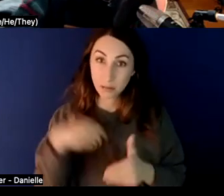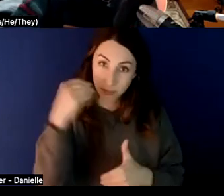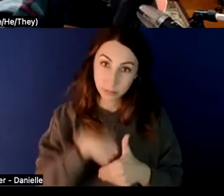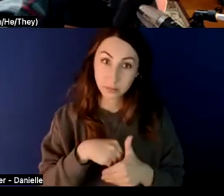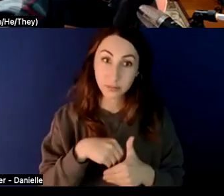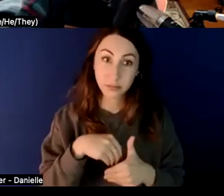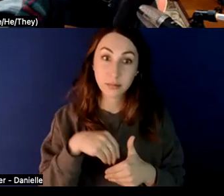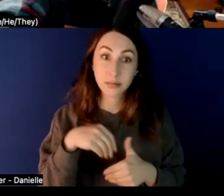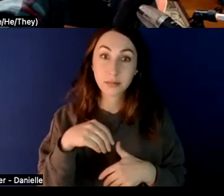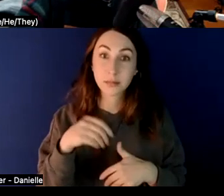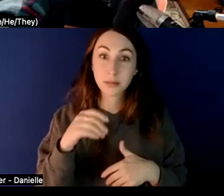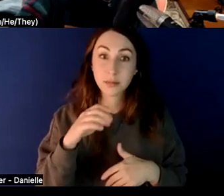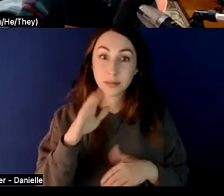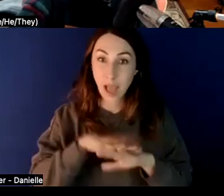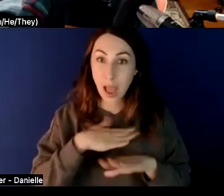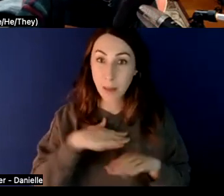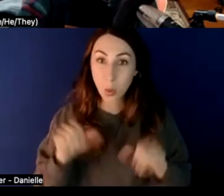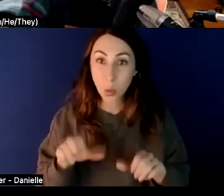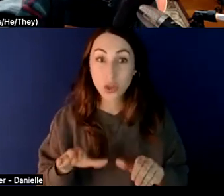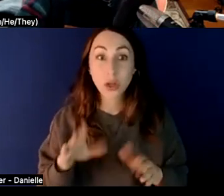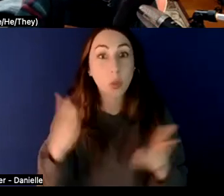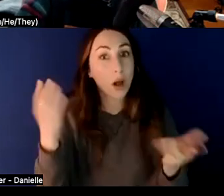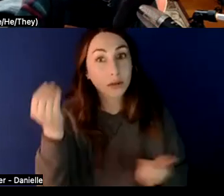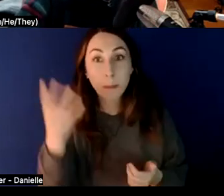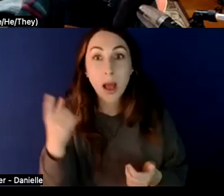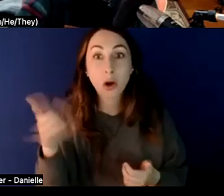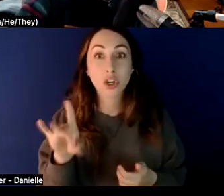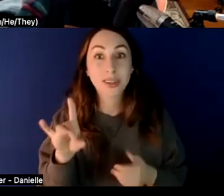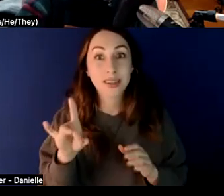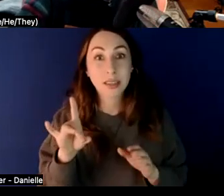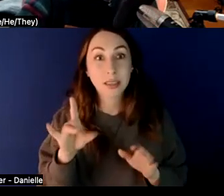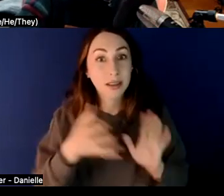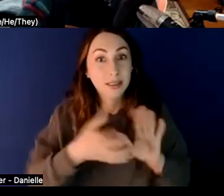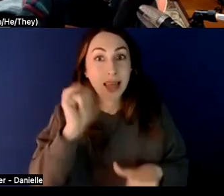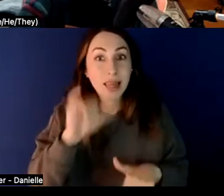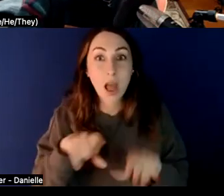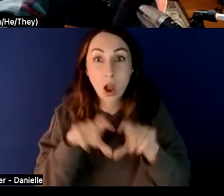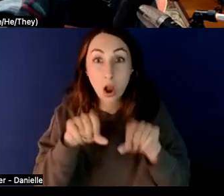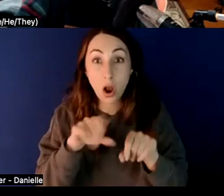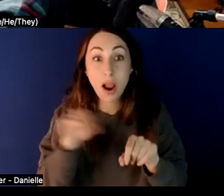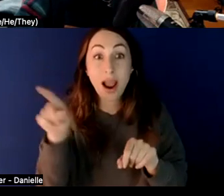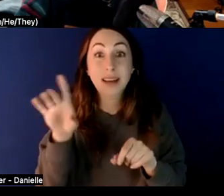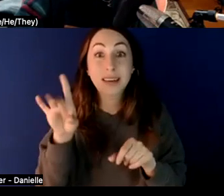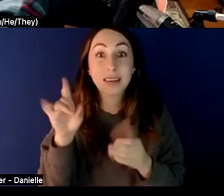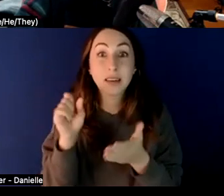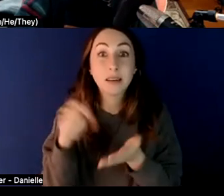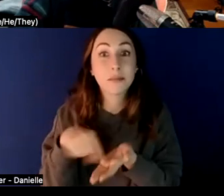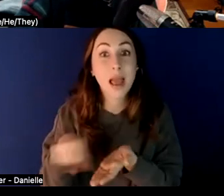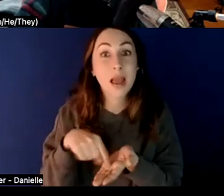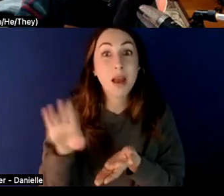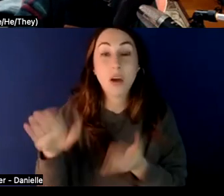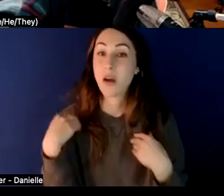have never been near it, right? Well, somehow she had gotten hold of that card, and she had charged her health insurance premiums on